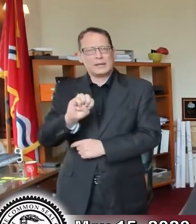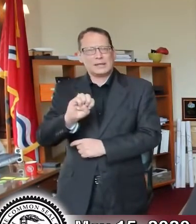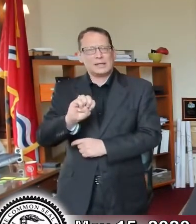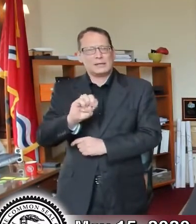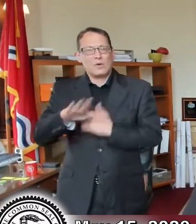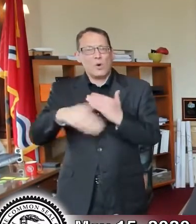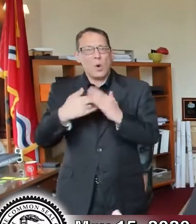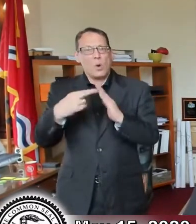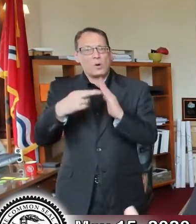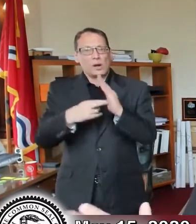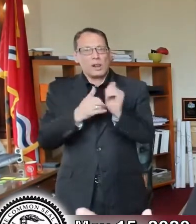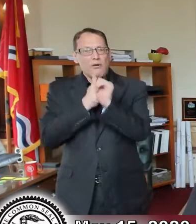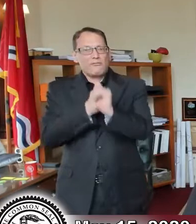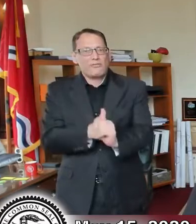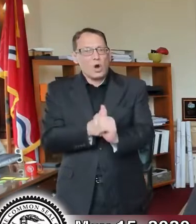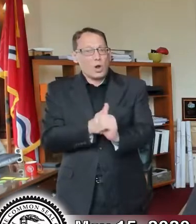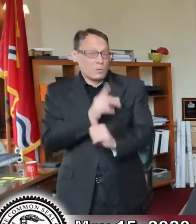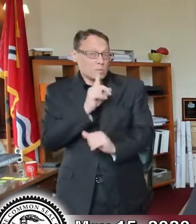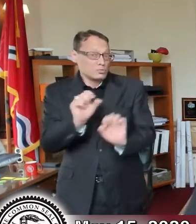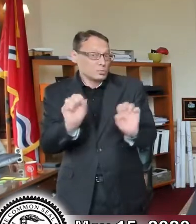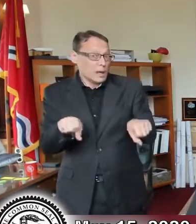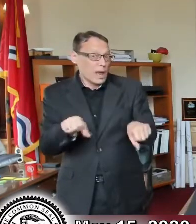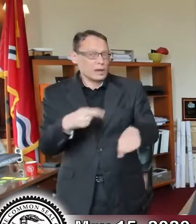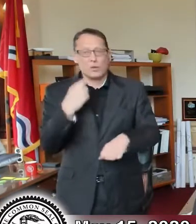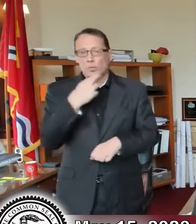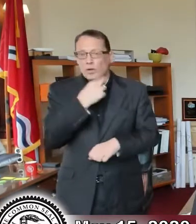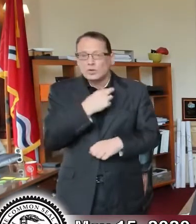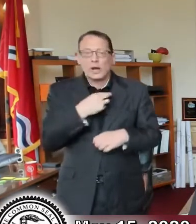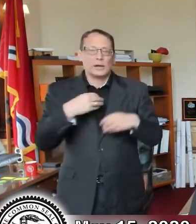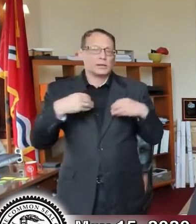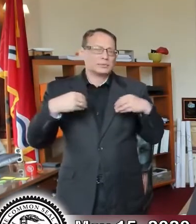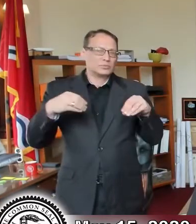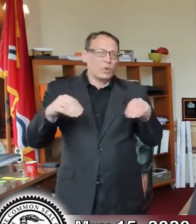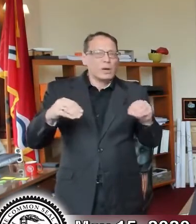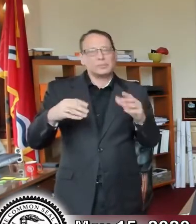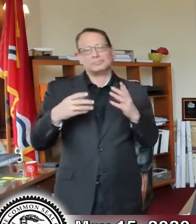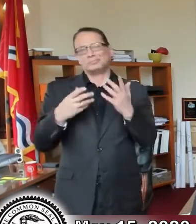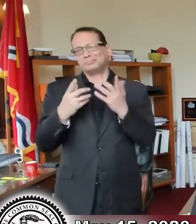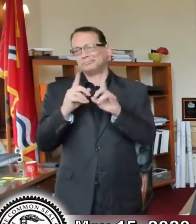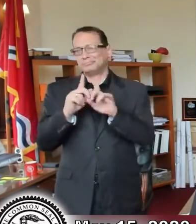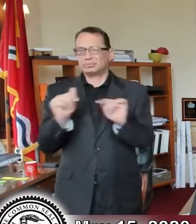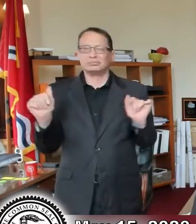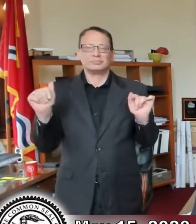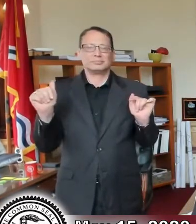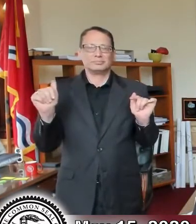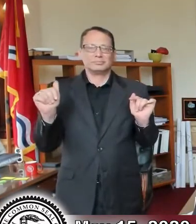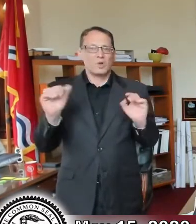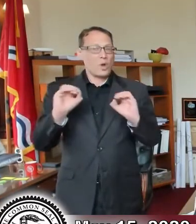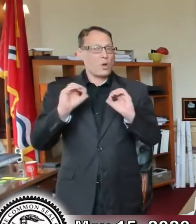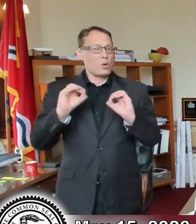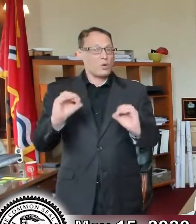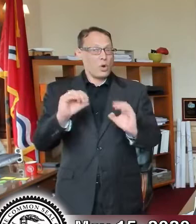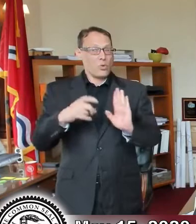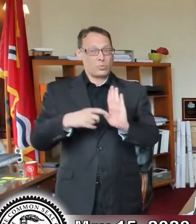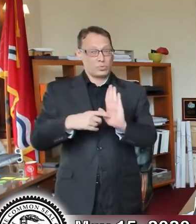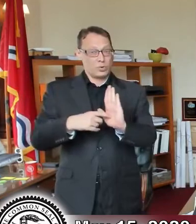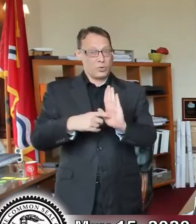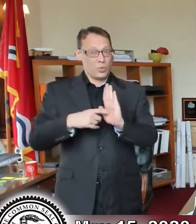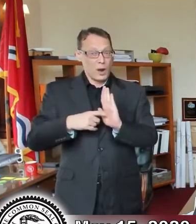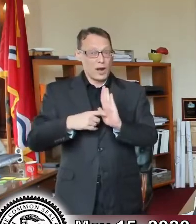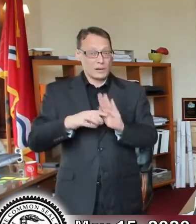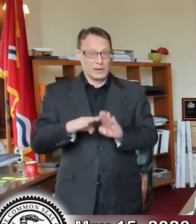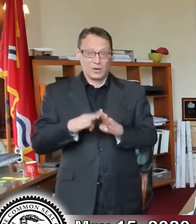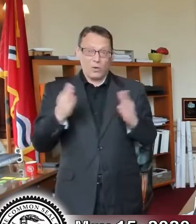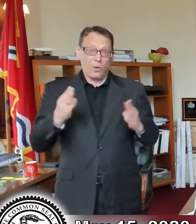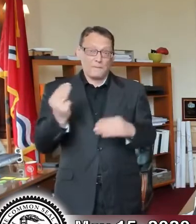the guidelines for your, whether it's a restaurant, a retail operation. There is no requirement at all to open